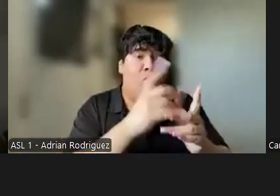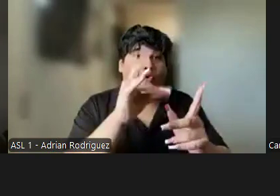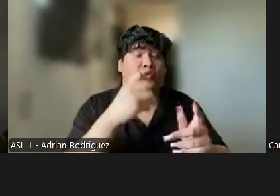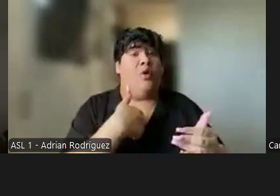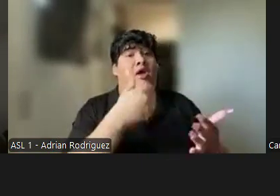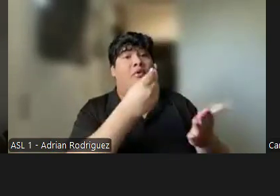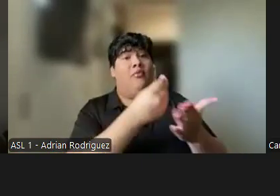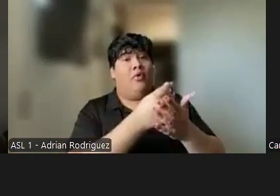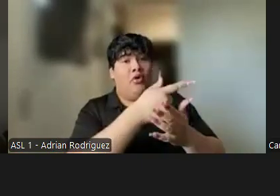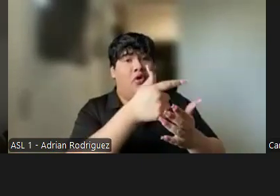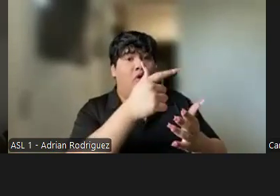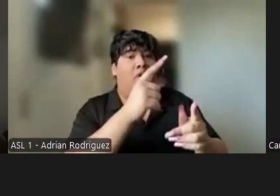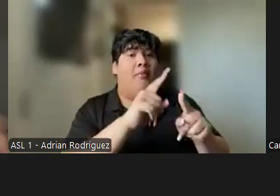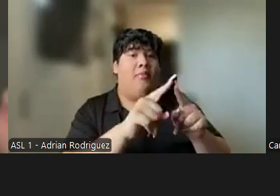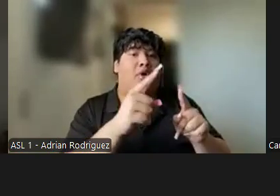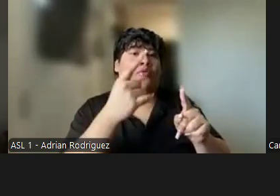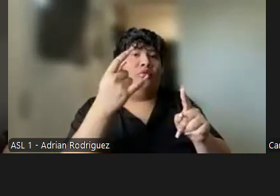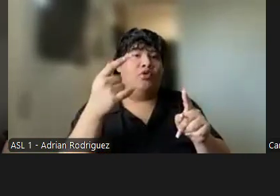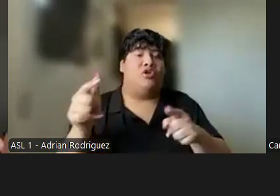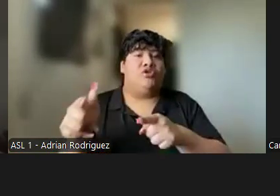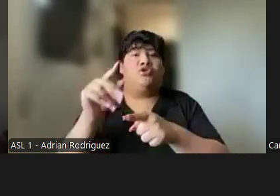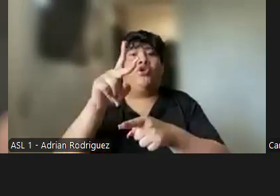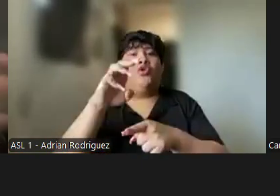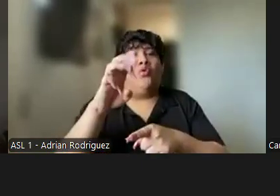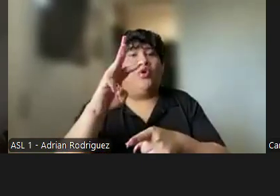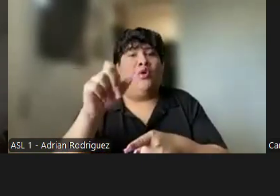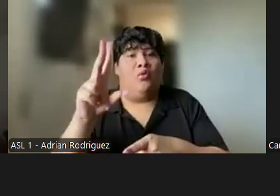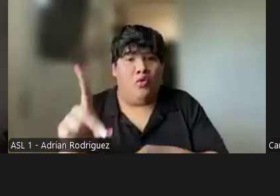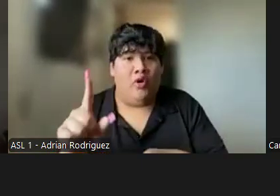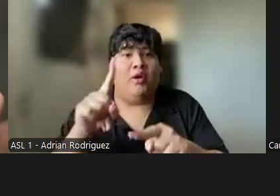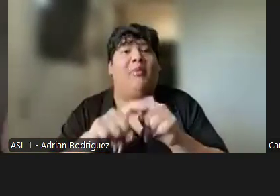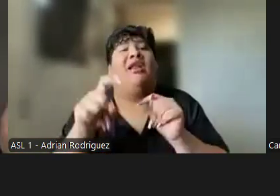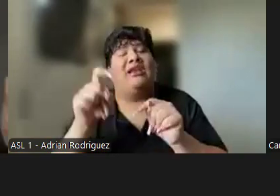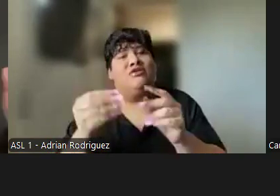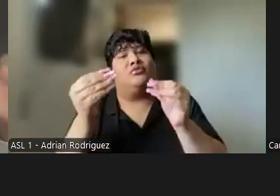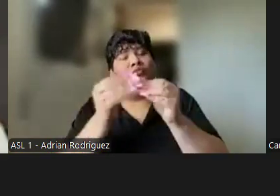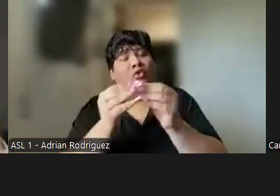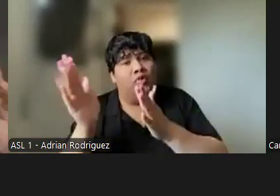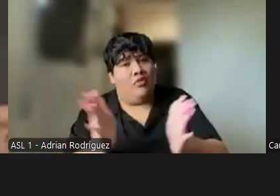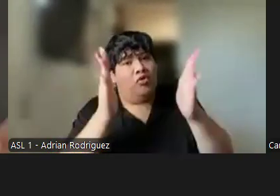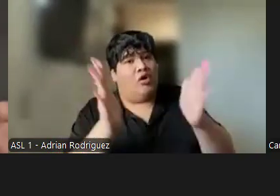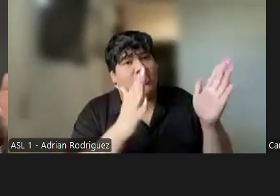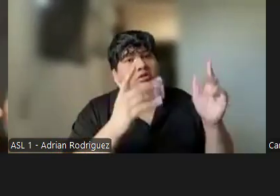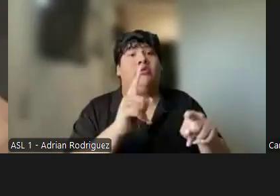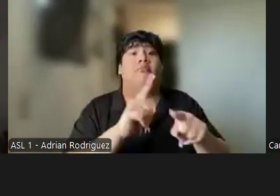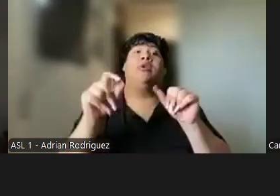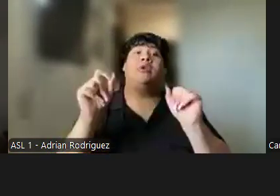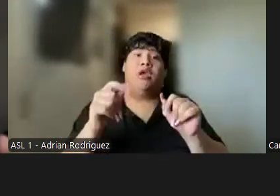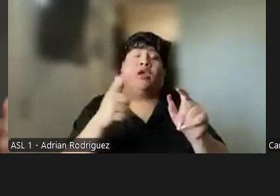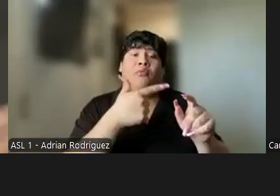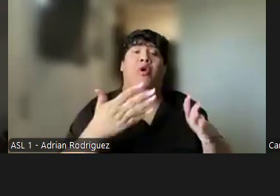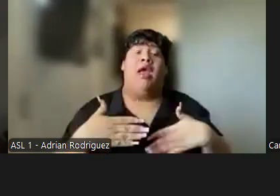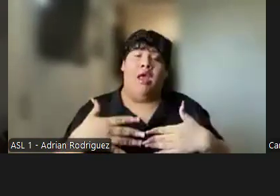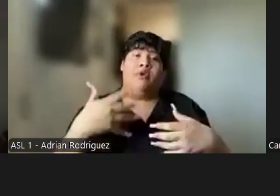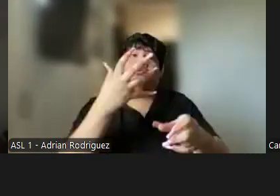federal government has made it very clear to all the states, really, this is an award, and you got to go through the rest of the process. But yes, we were very pleased to get an award. We were